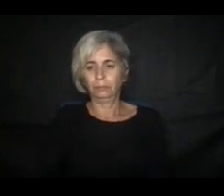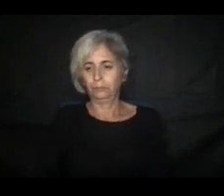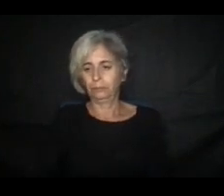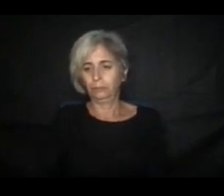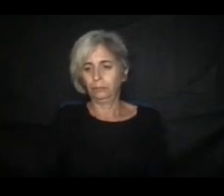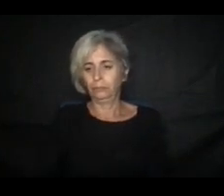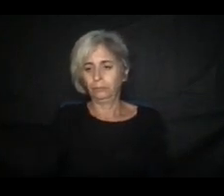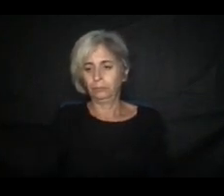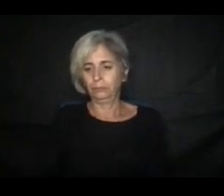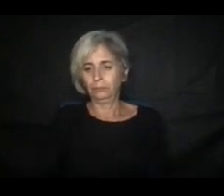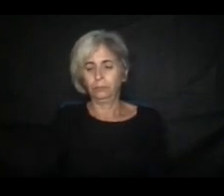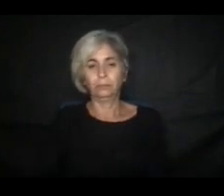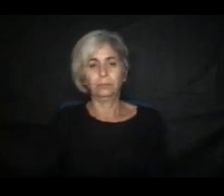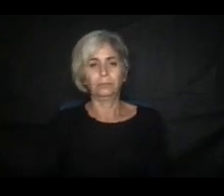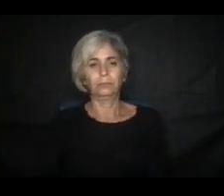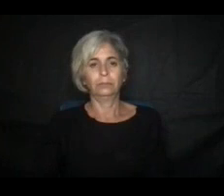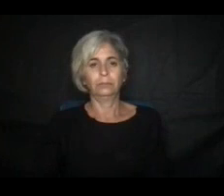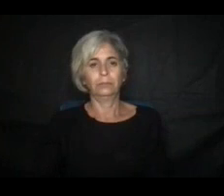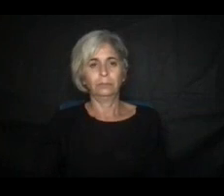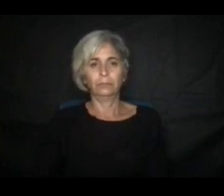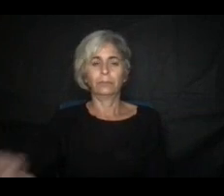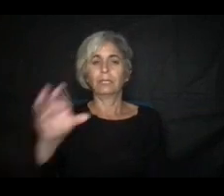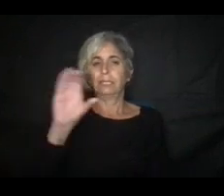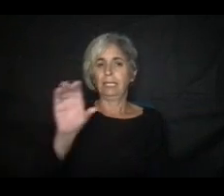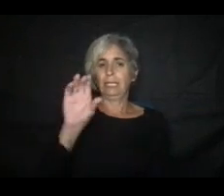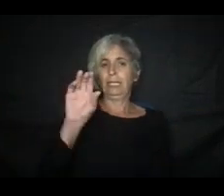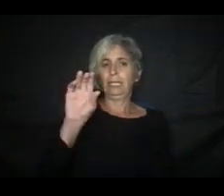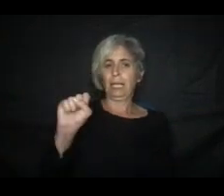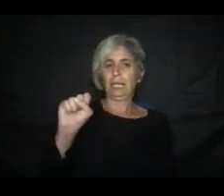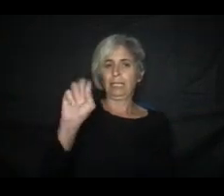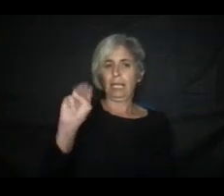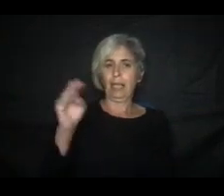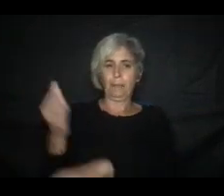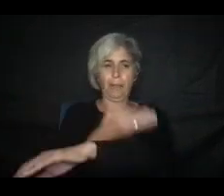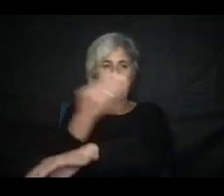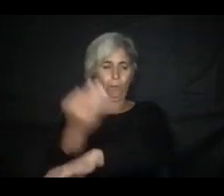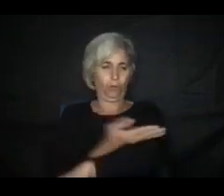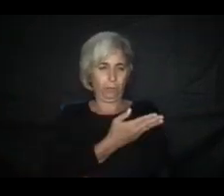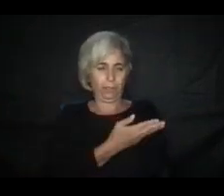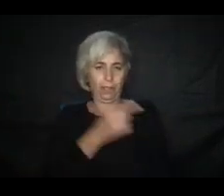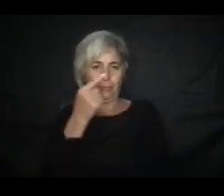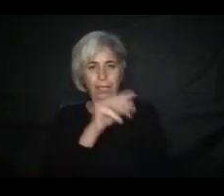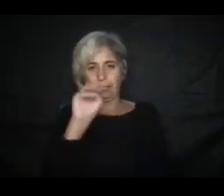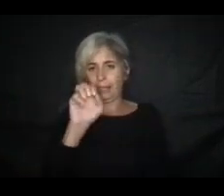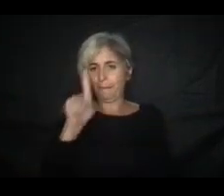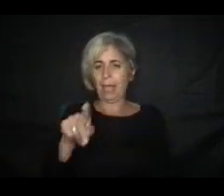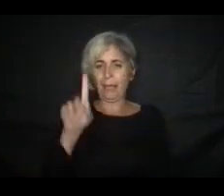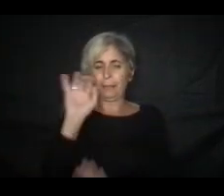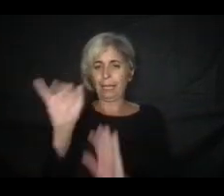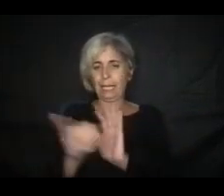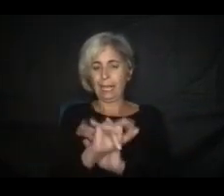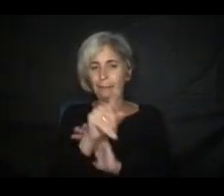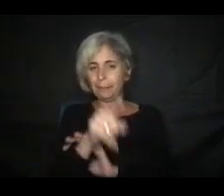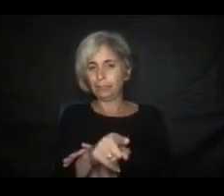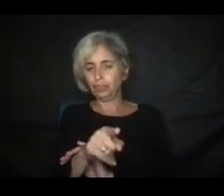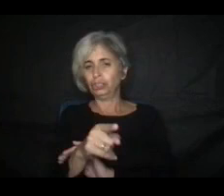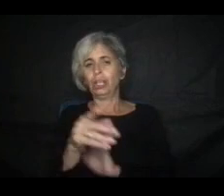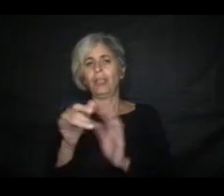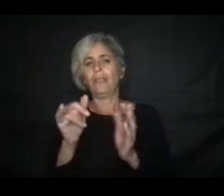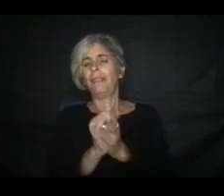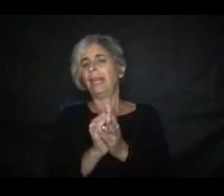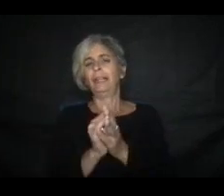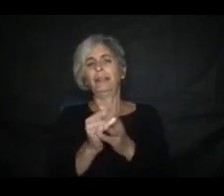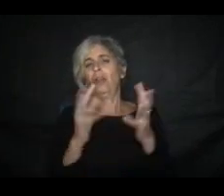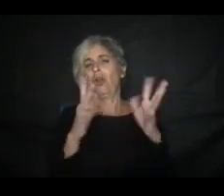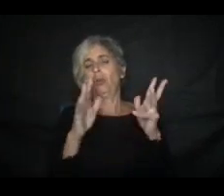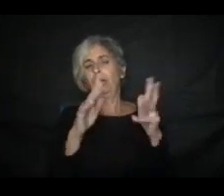So the complete street mobility improvements. This is a map and image of some of the existing pedestrian facilities. You